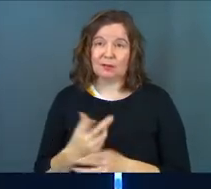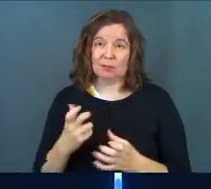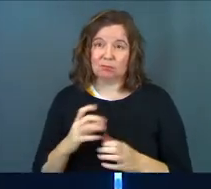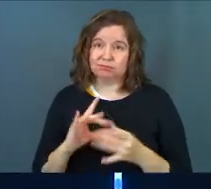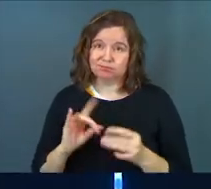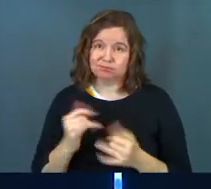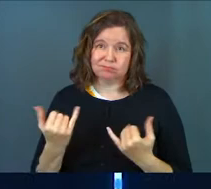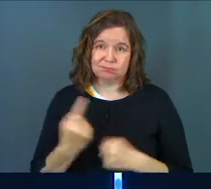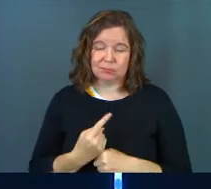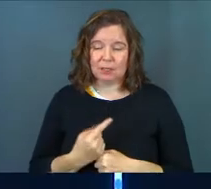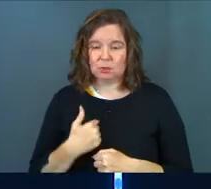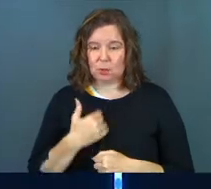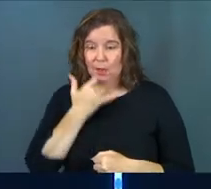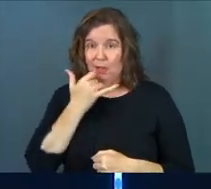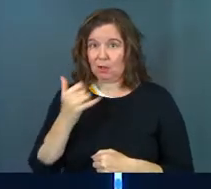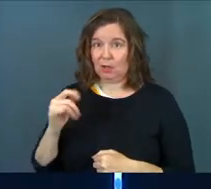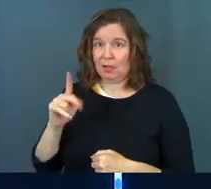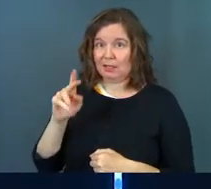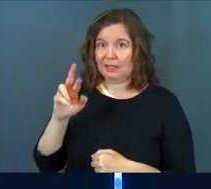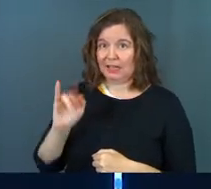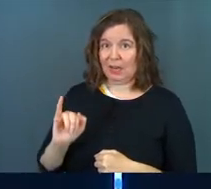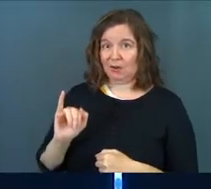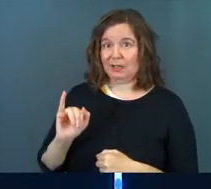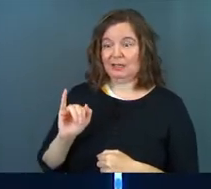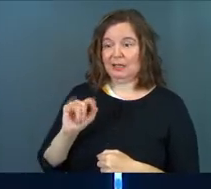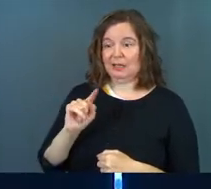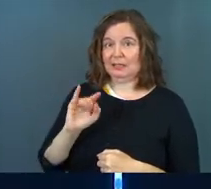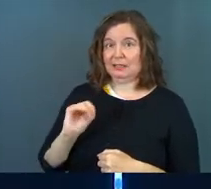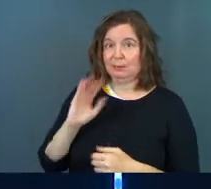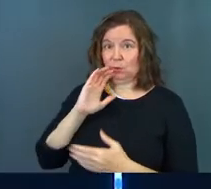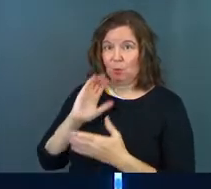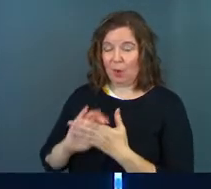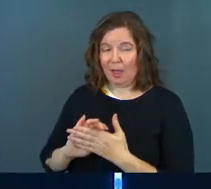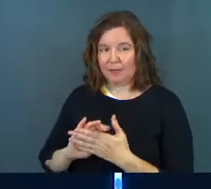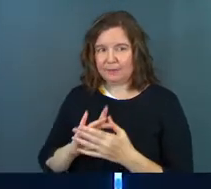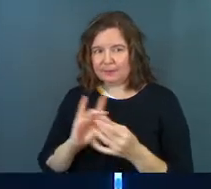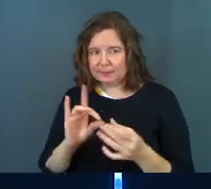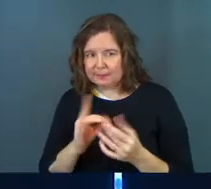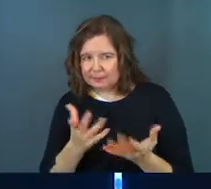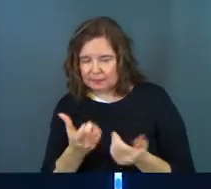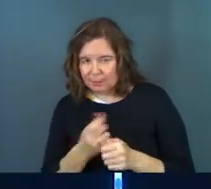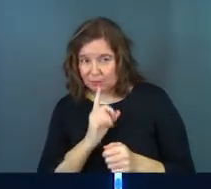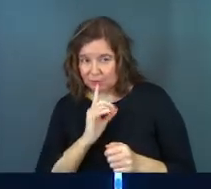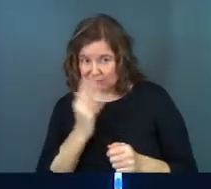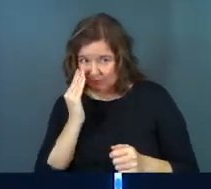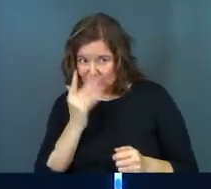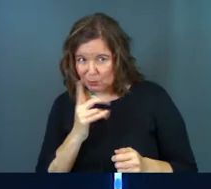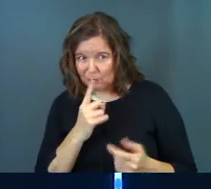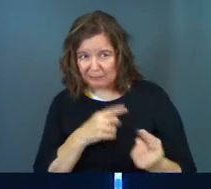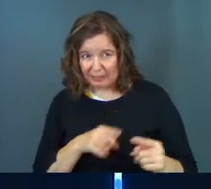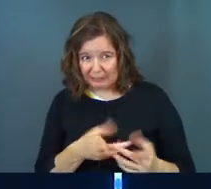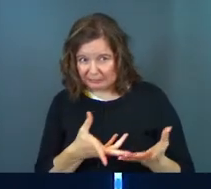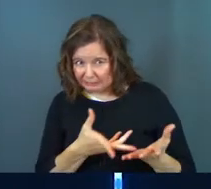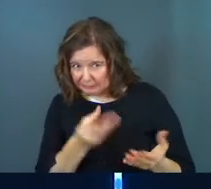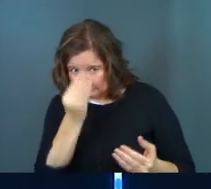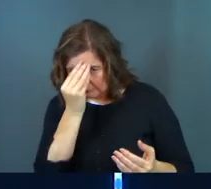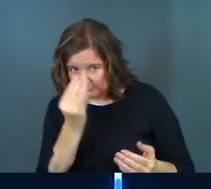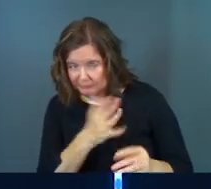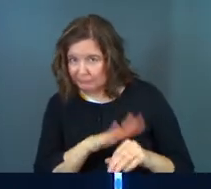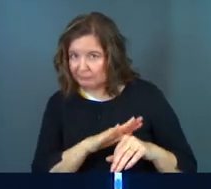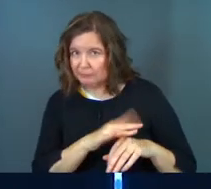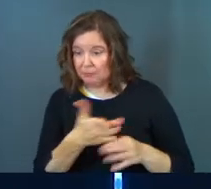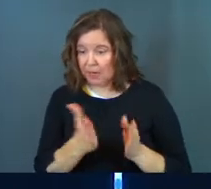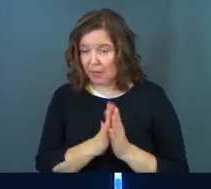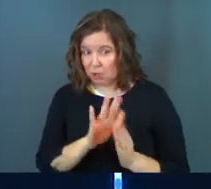you. And I called up Carrie, Tim's wife, and just tried to make sure she knew where this was headed and